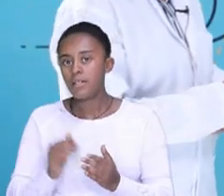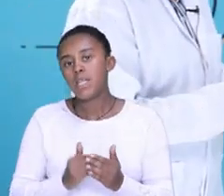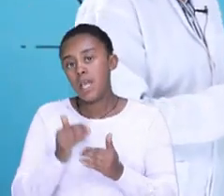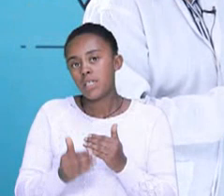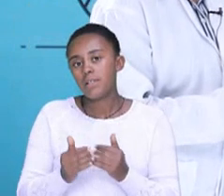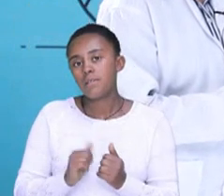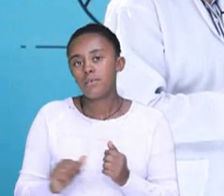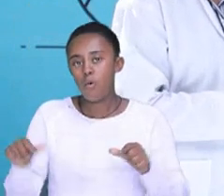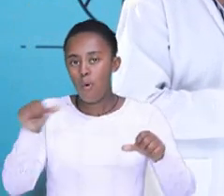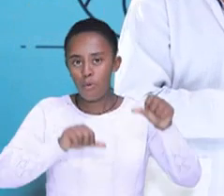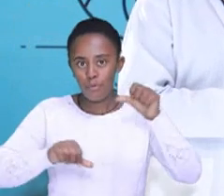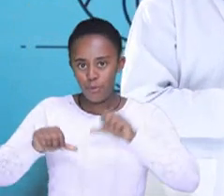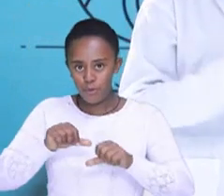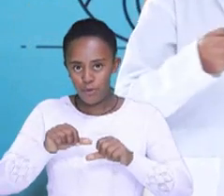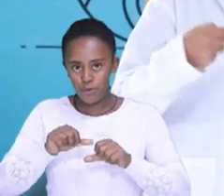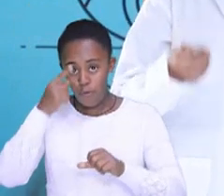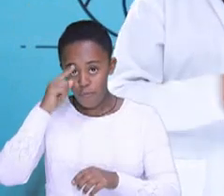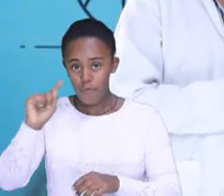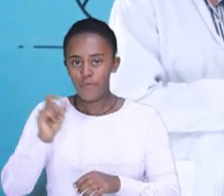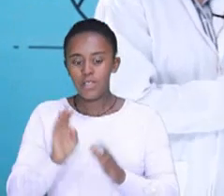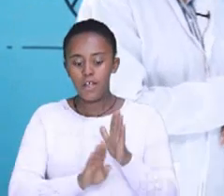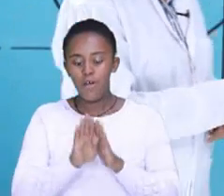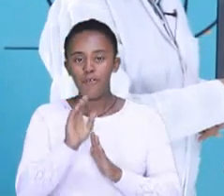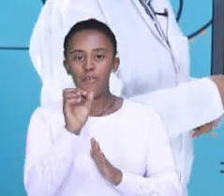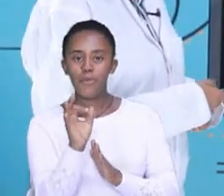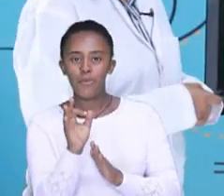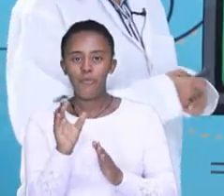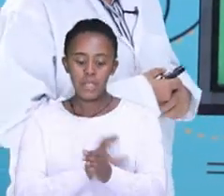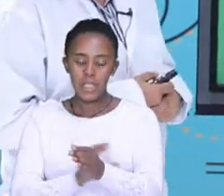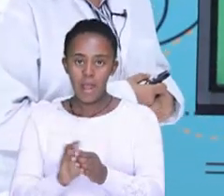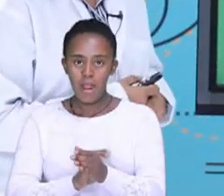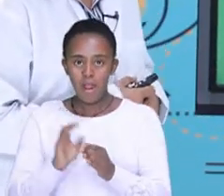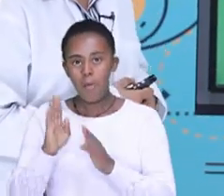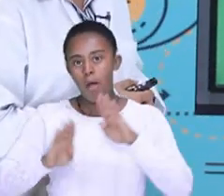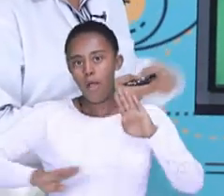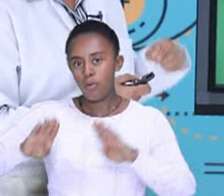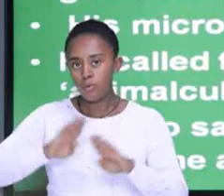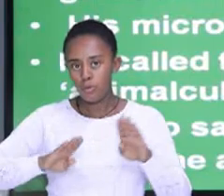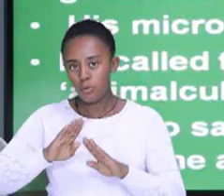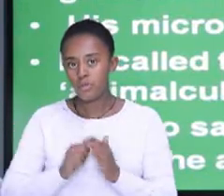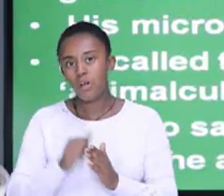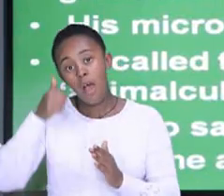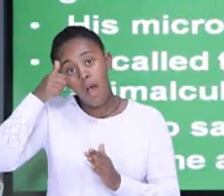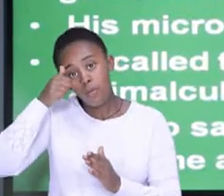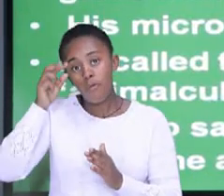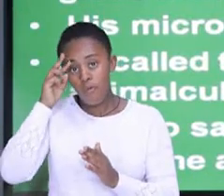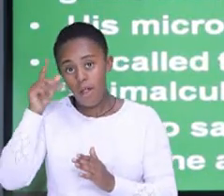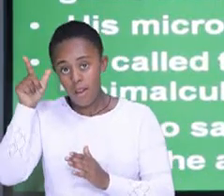next contribution for the development of cell biology goes to Anton